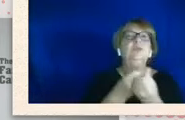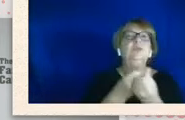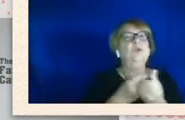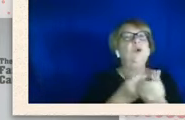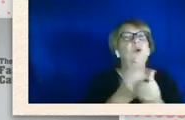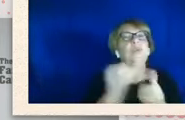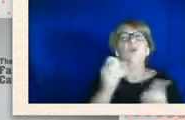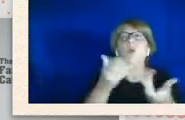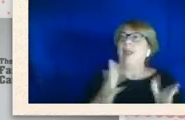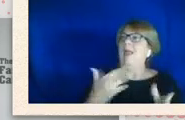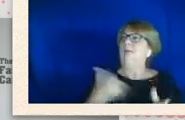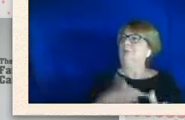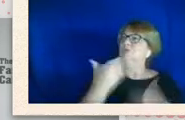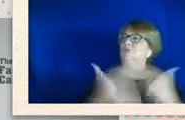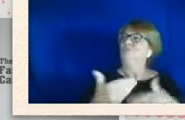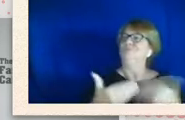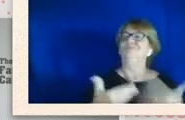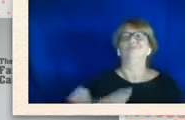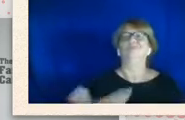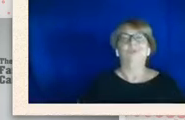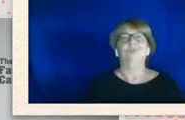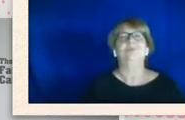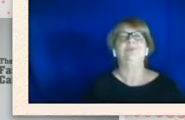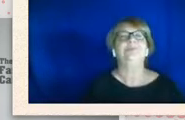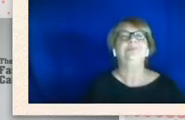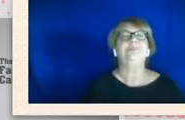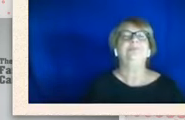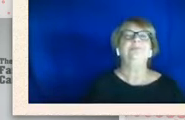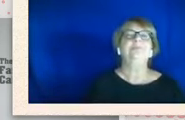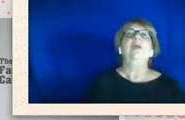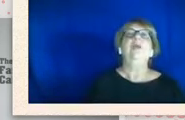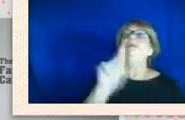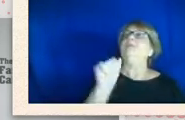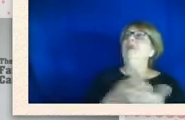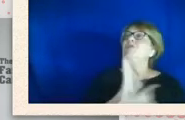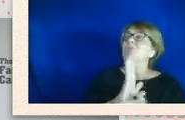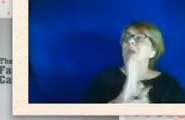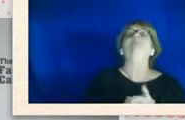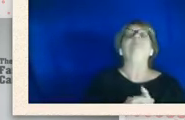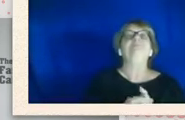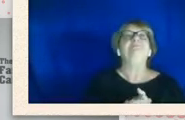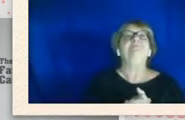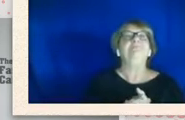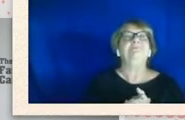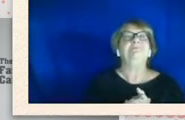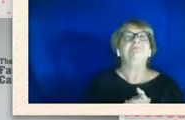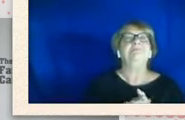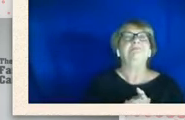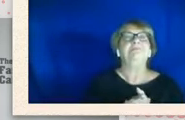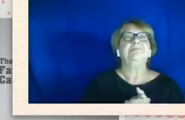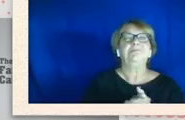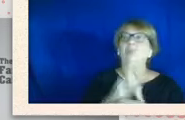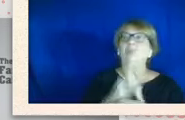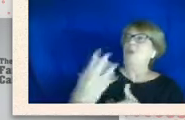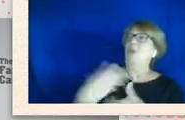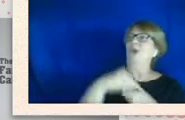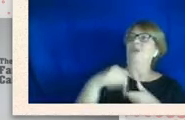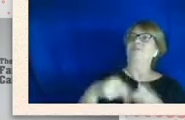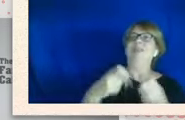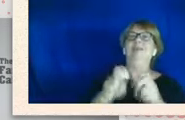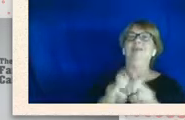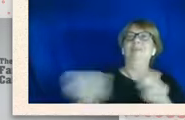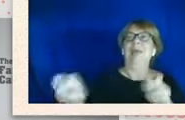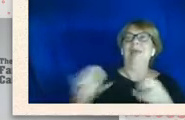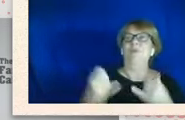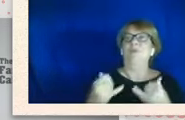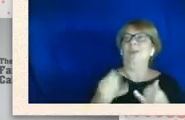you. And speaking of disability rights, they just so happens that they are part of this panel we have discussing voting in this